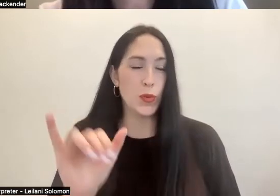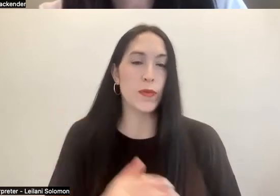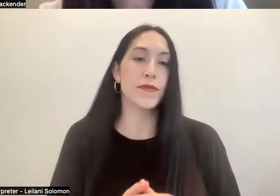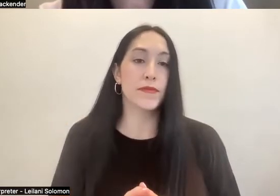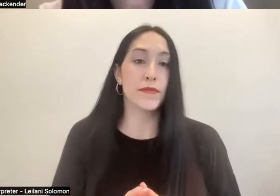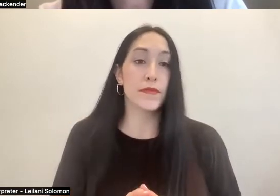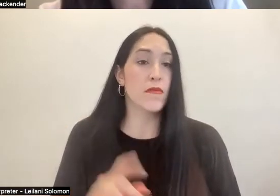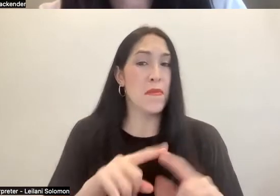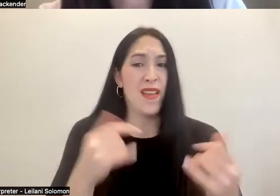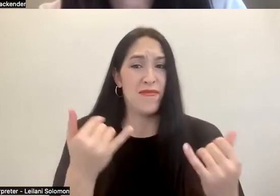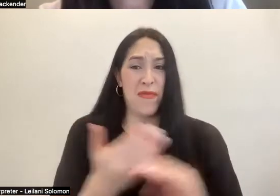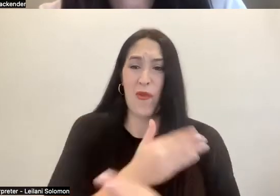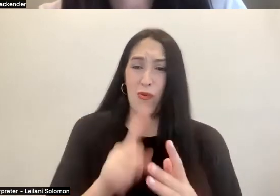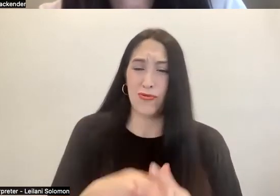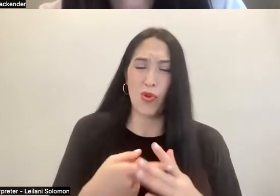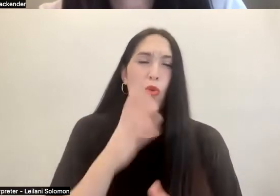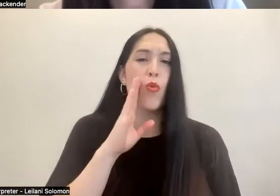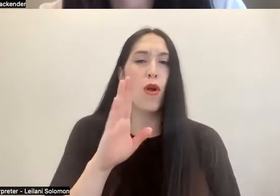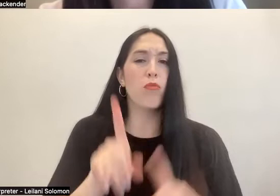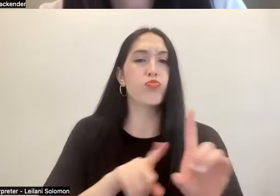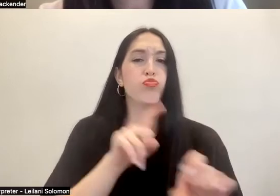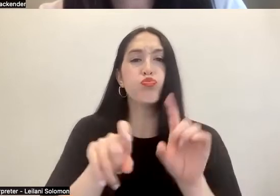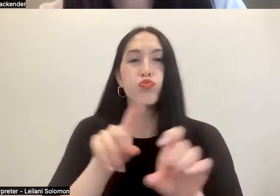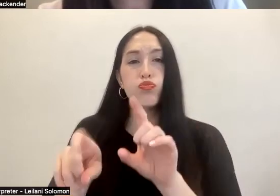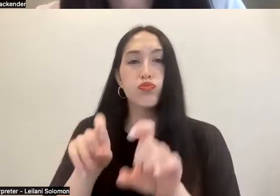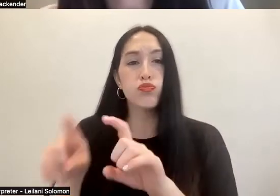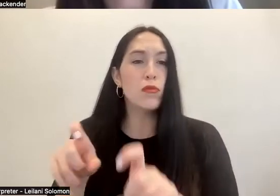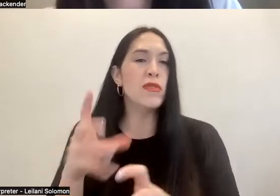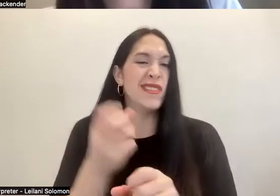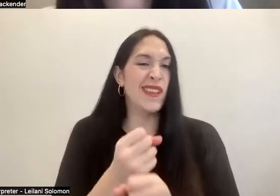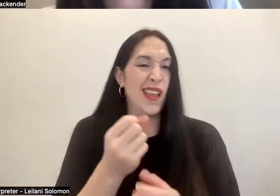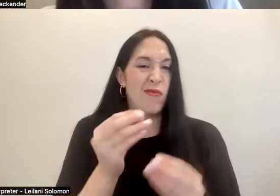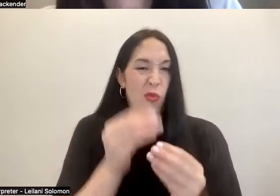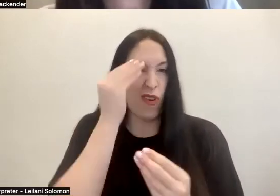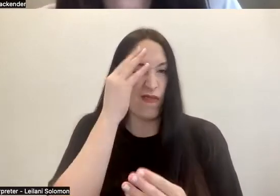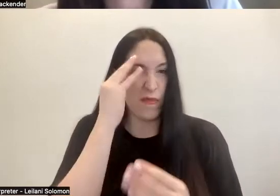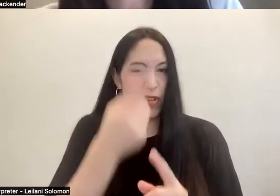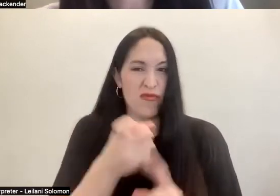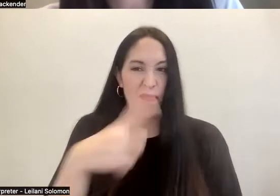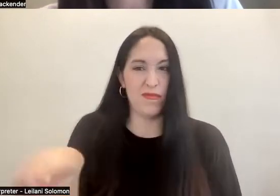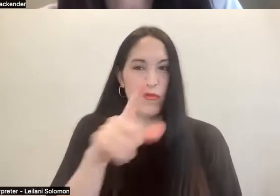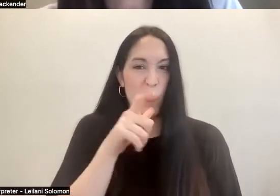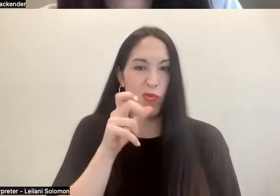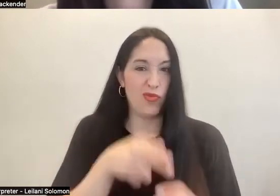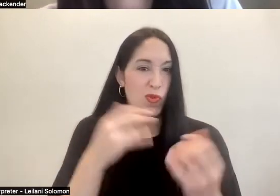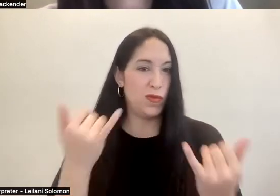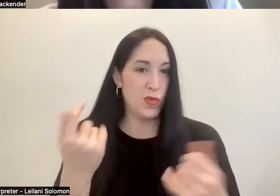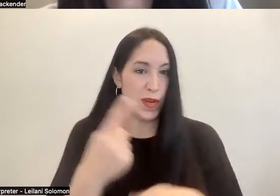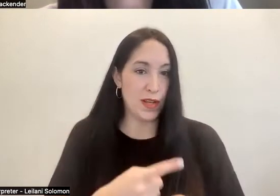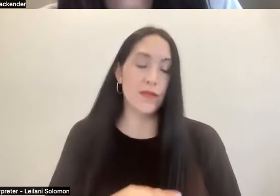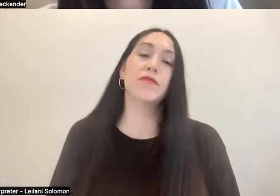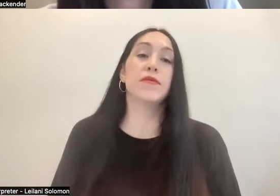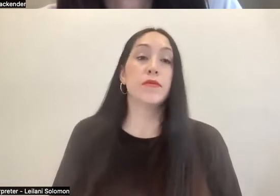polls just to get some additional information from our attendees. And the first one that we're going to run is just to see how